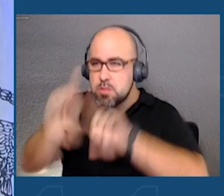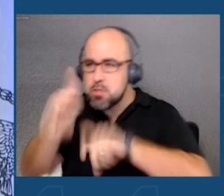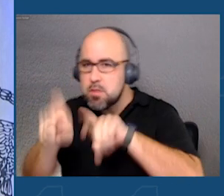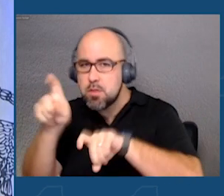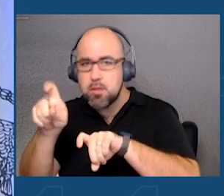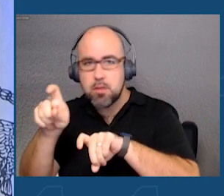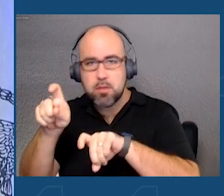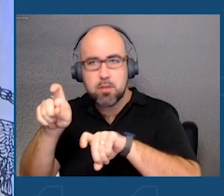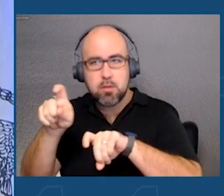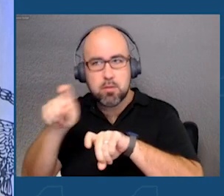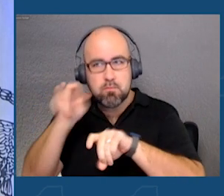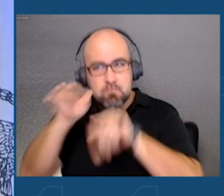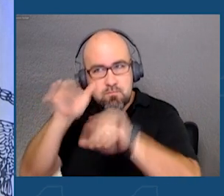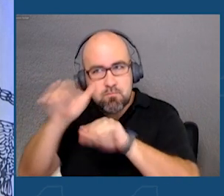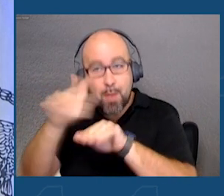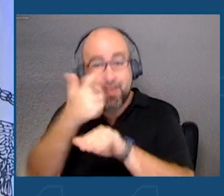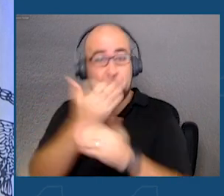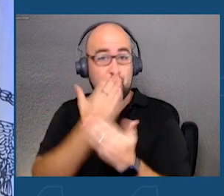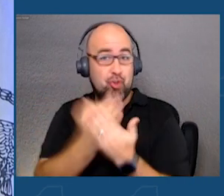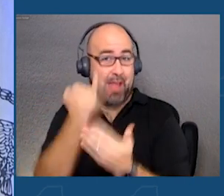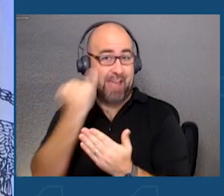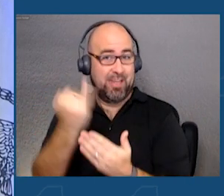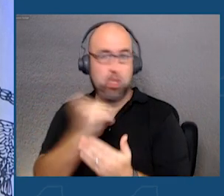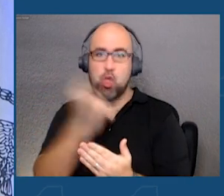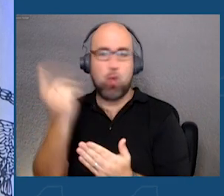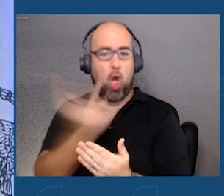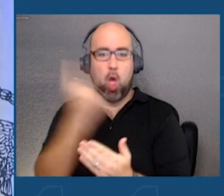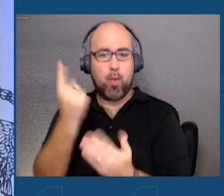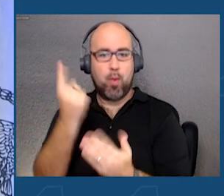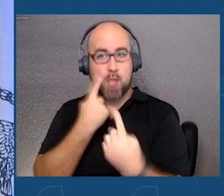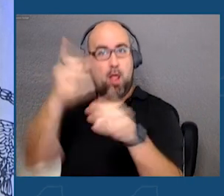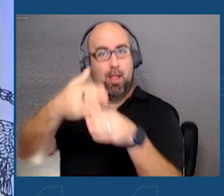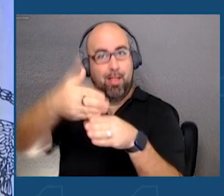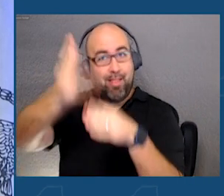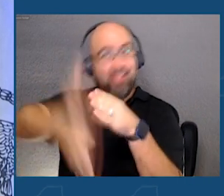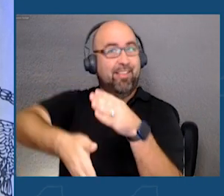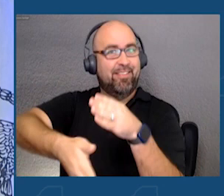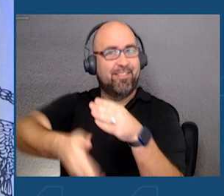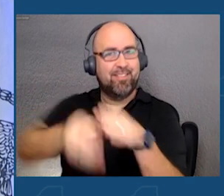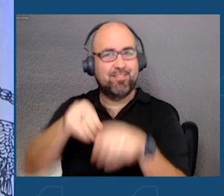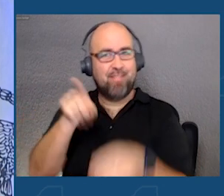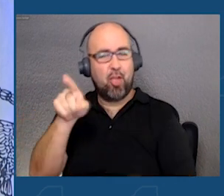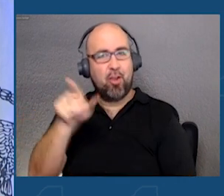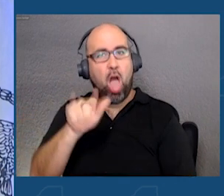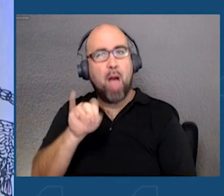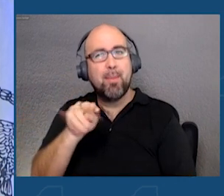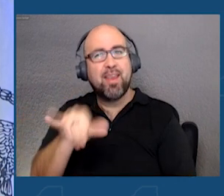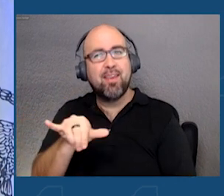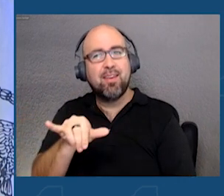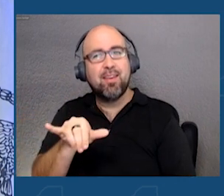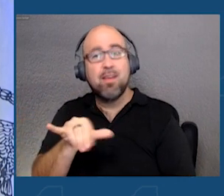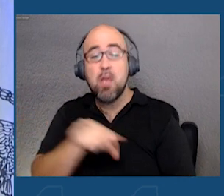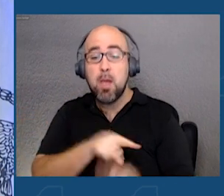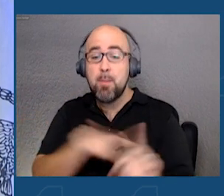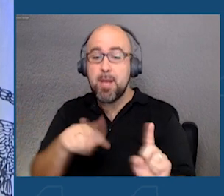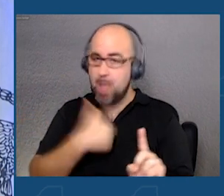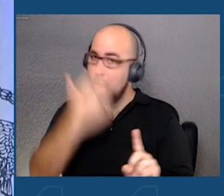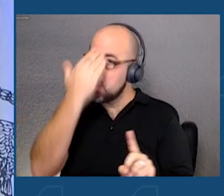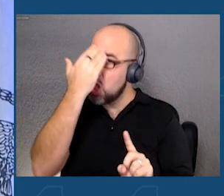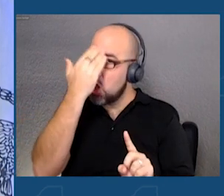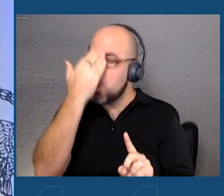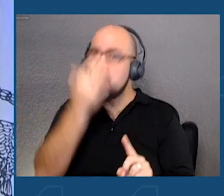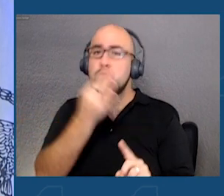good ideas don't always make it over the finish line in Albany. But I know just over the horizon is the next